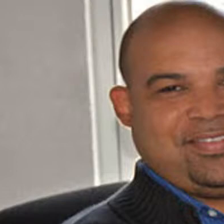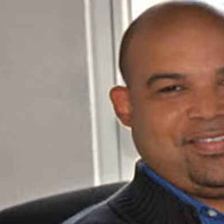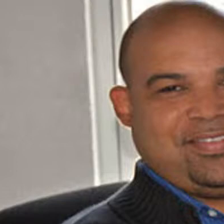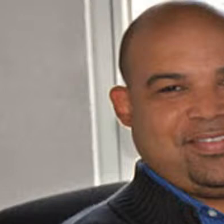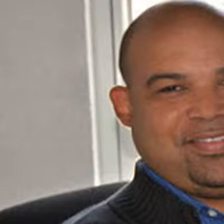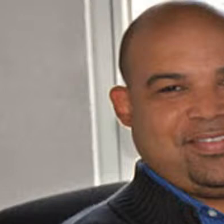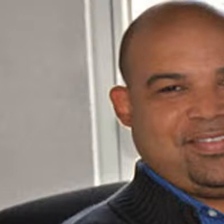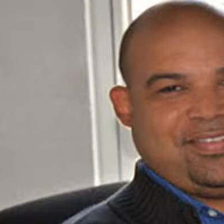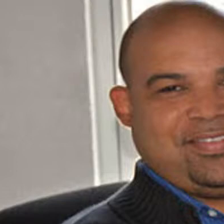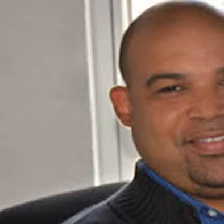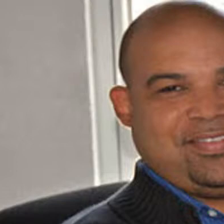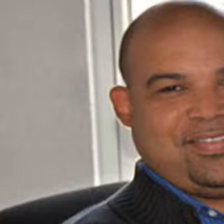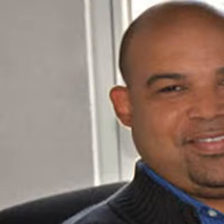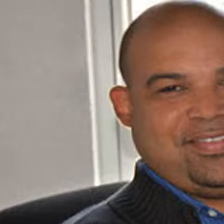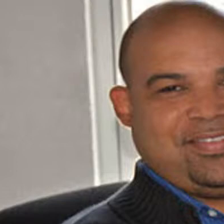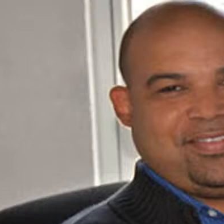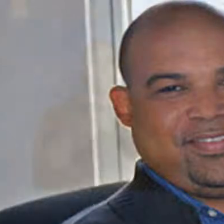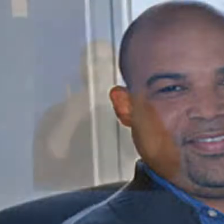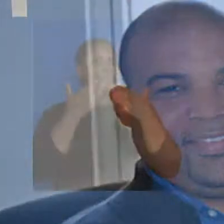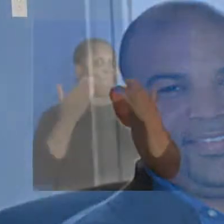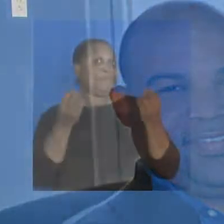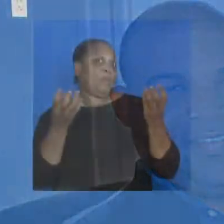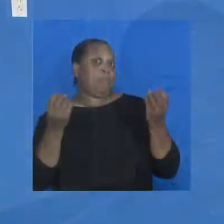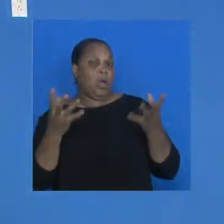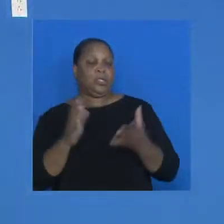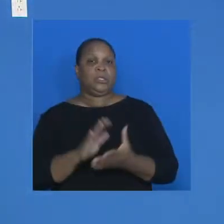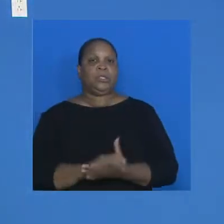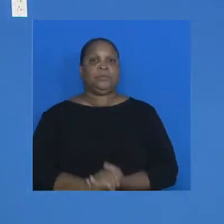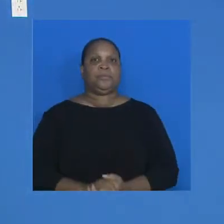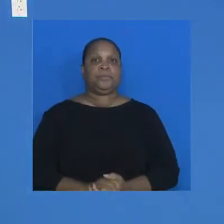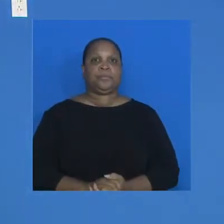approaches. Thank you very much.